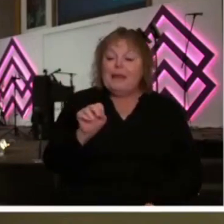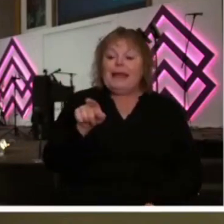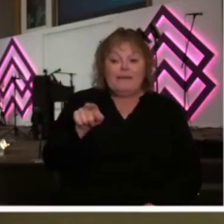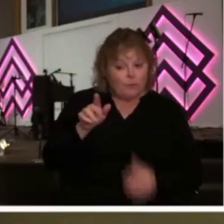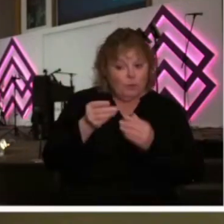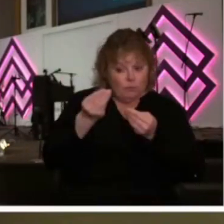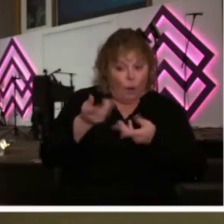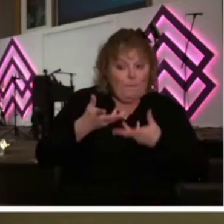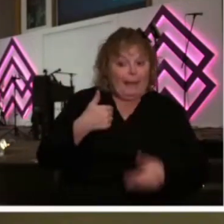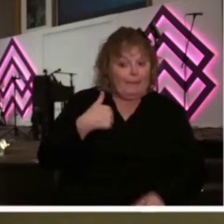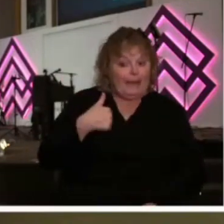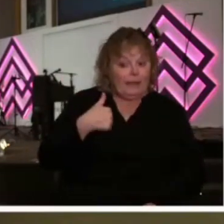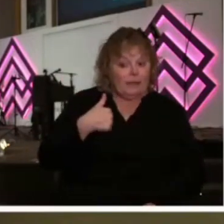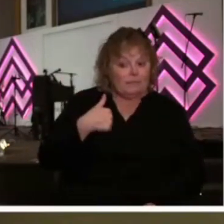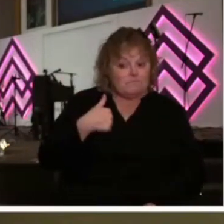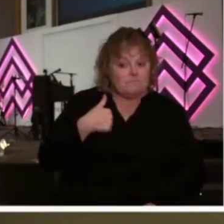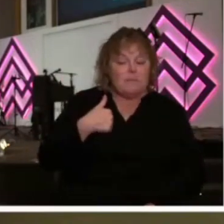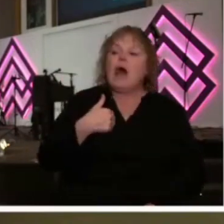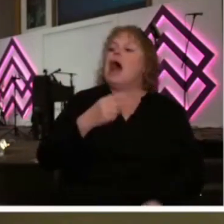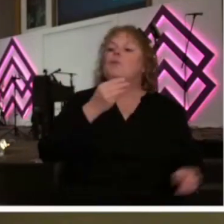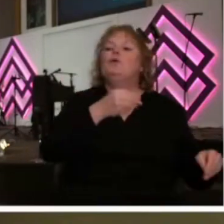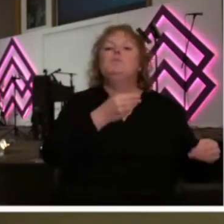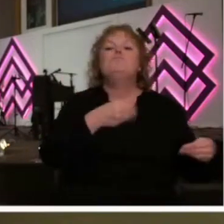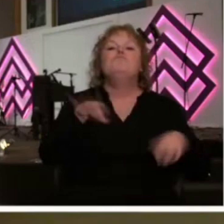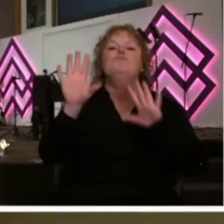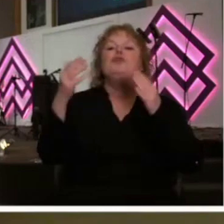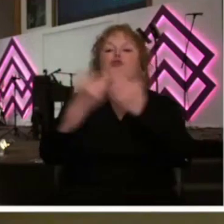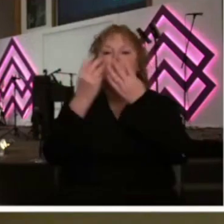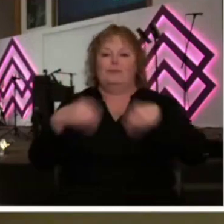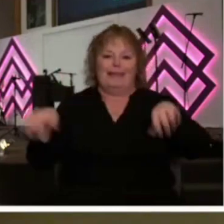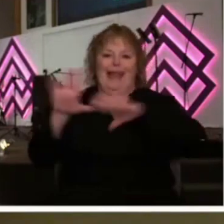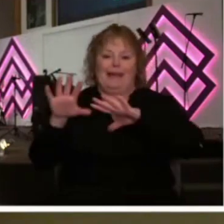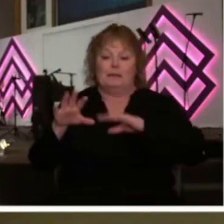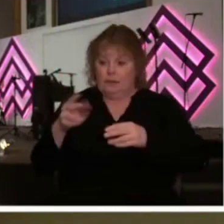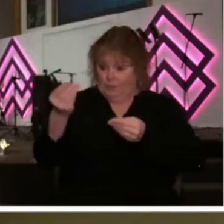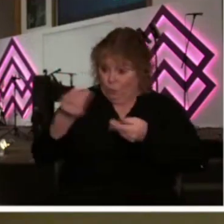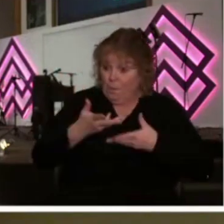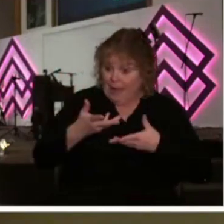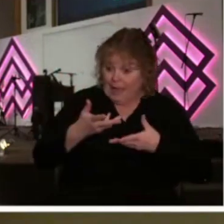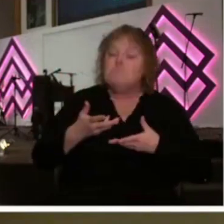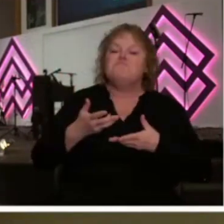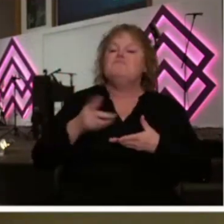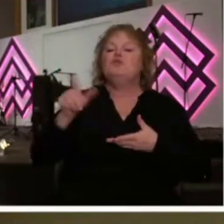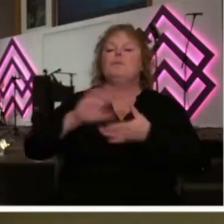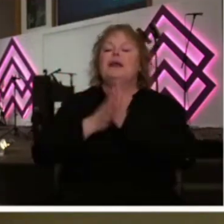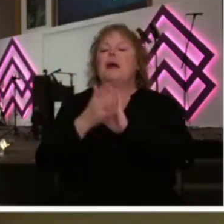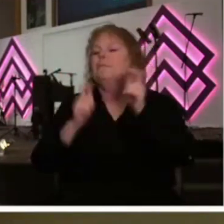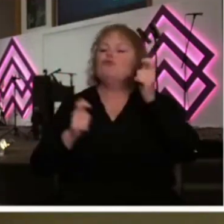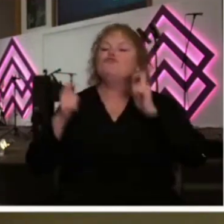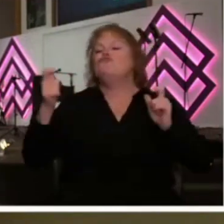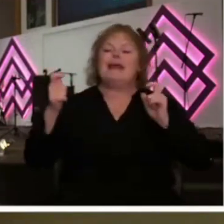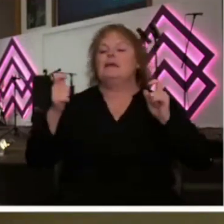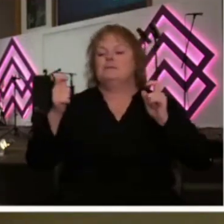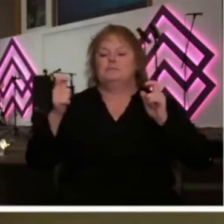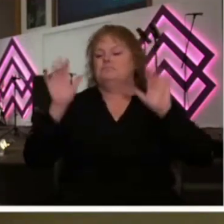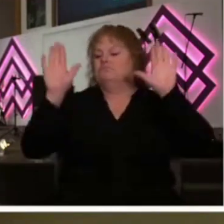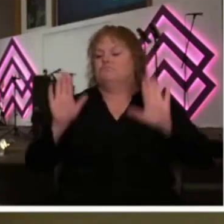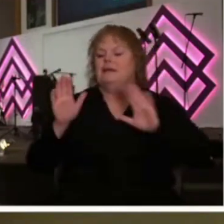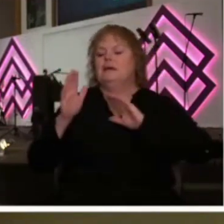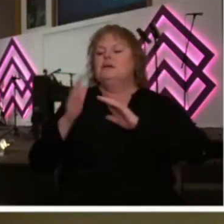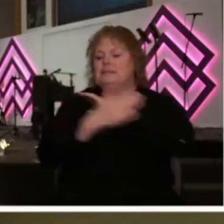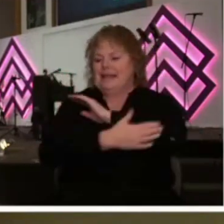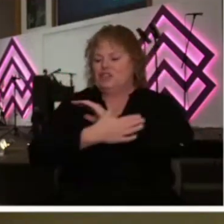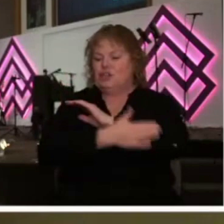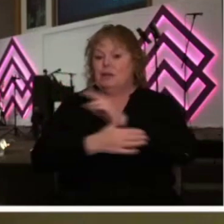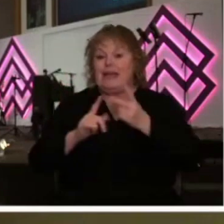you obey, I'm going to take you to a new land. If you obey, you're going to become a great nation. If you obey,